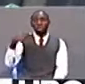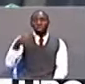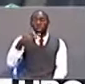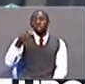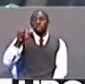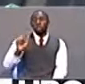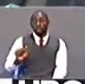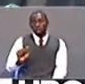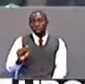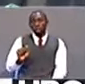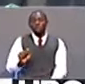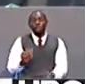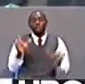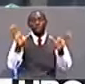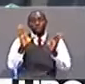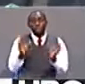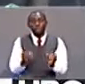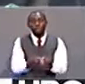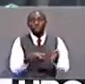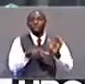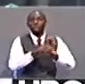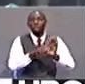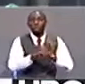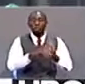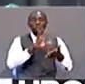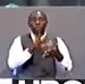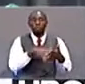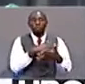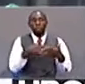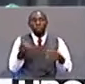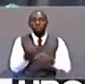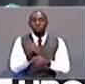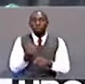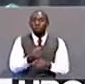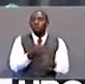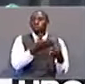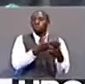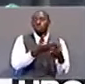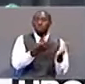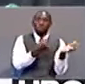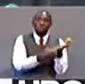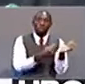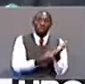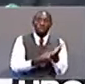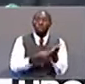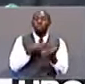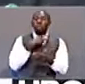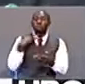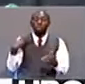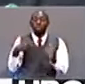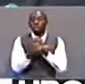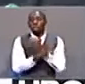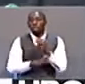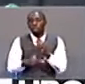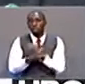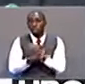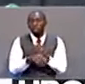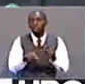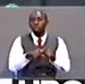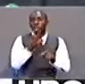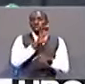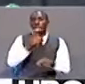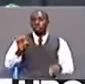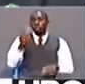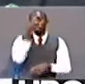legal framework and contractual obligations between Uganda as the host country and the East African Crude